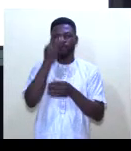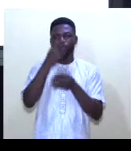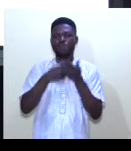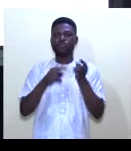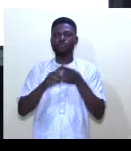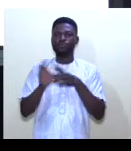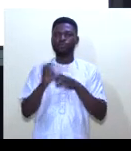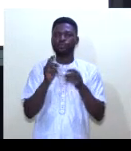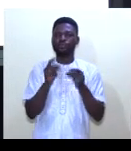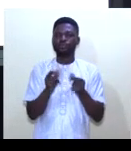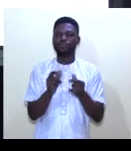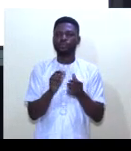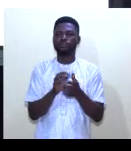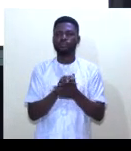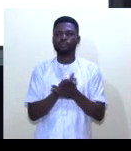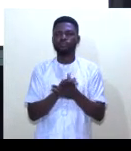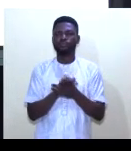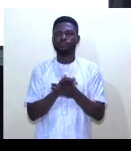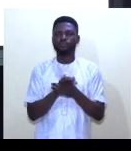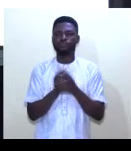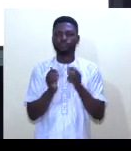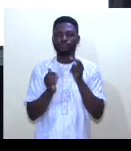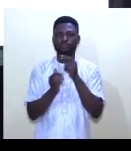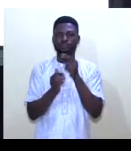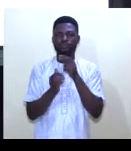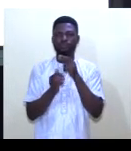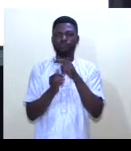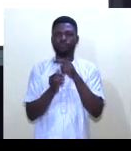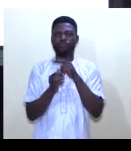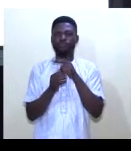what to do? Do it quickly.